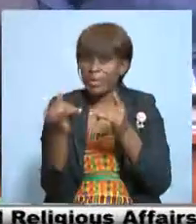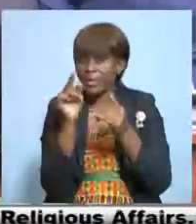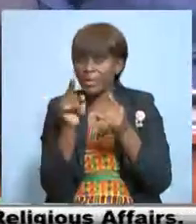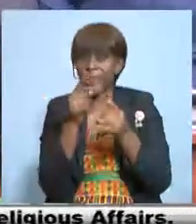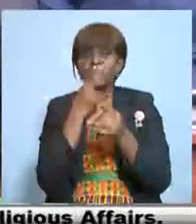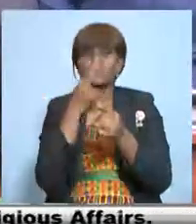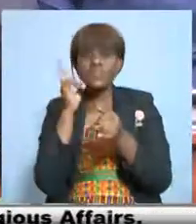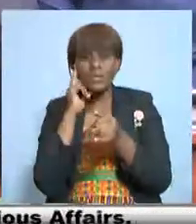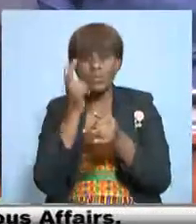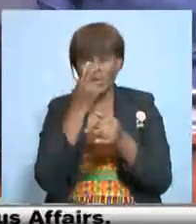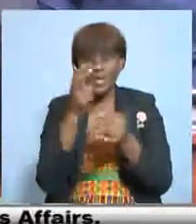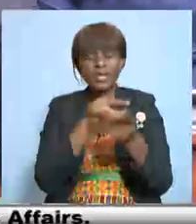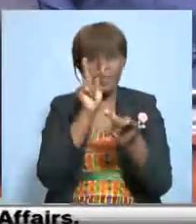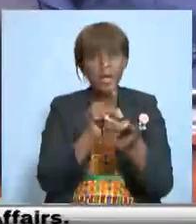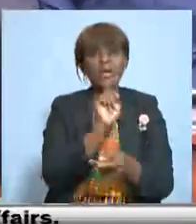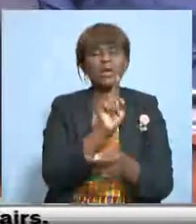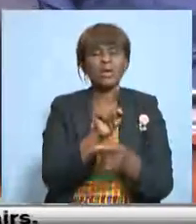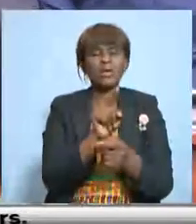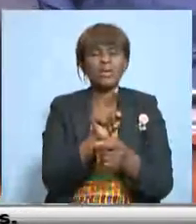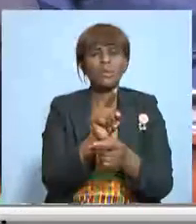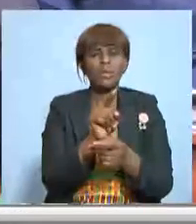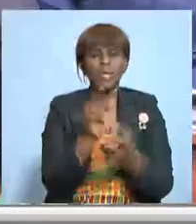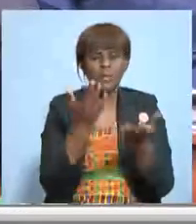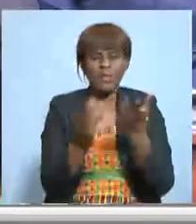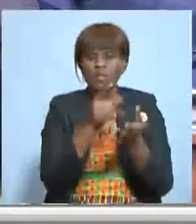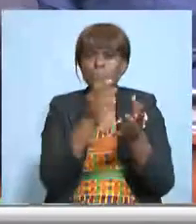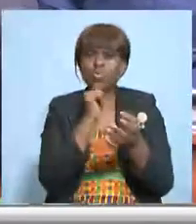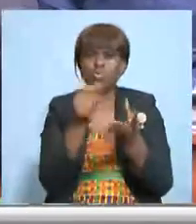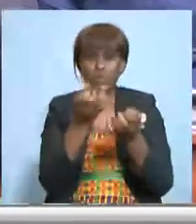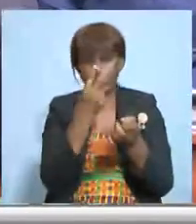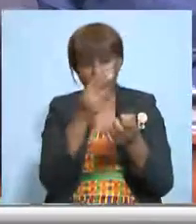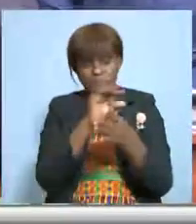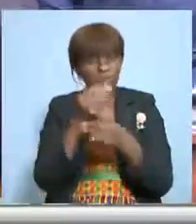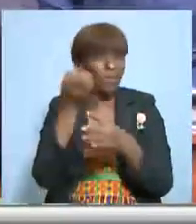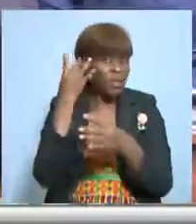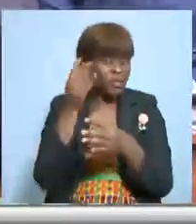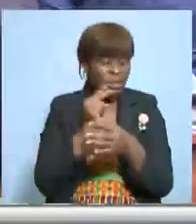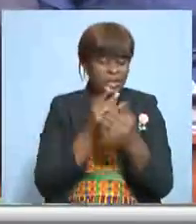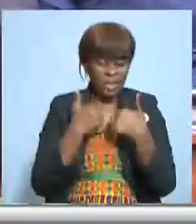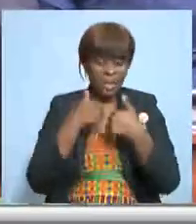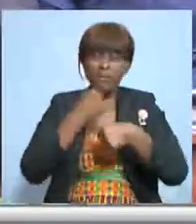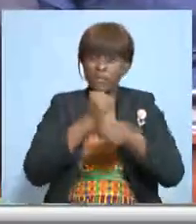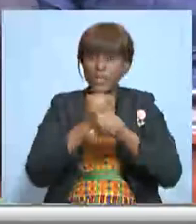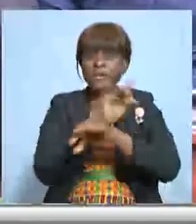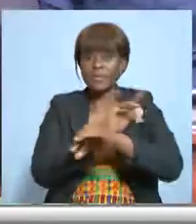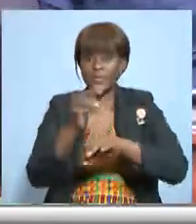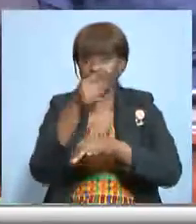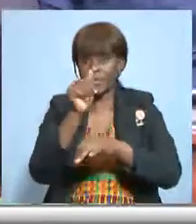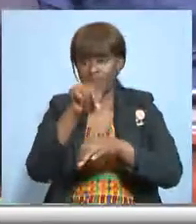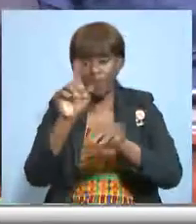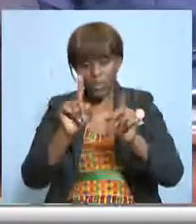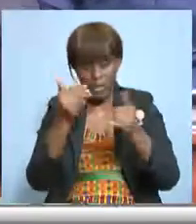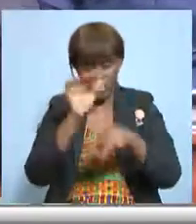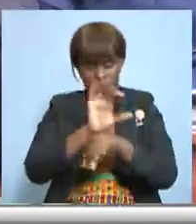or blind to these facts. The fact, Madam Speaker, is that we've created that vacuum where the